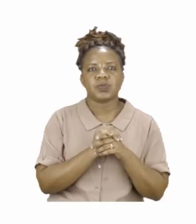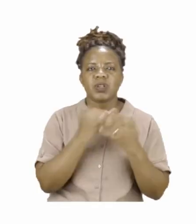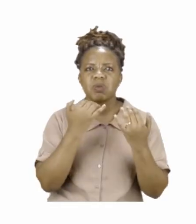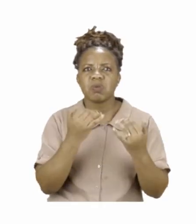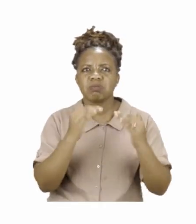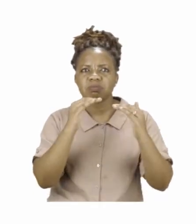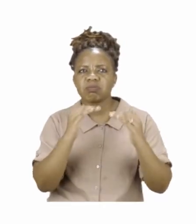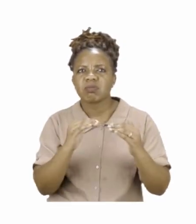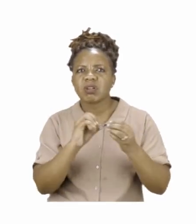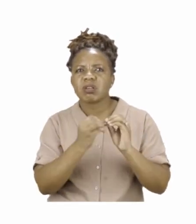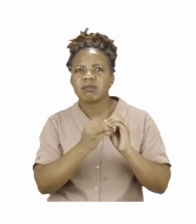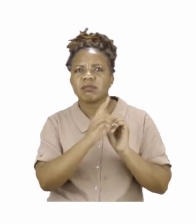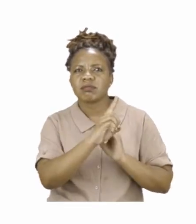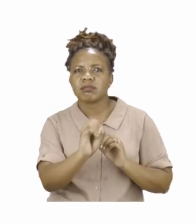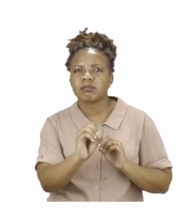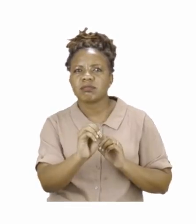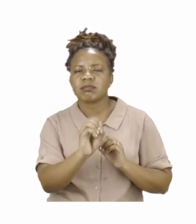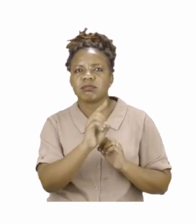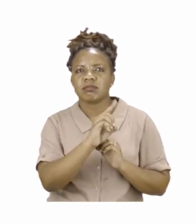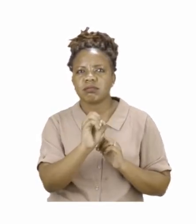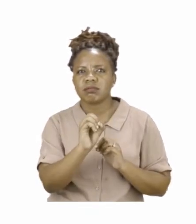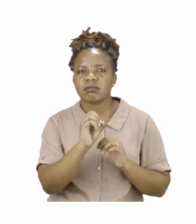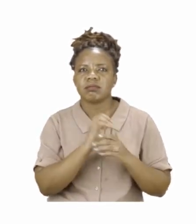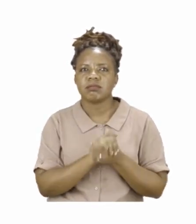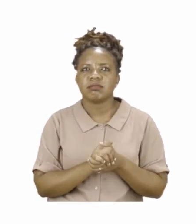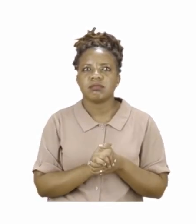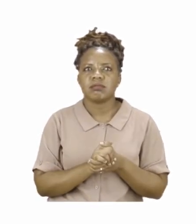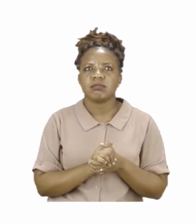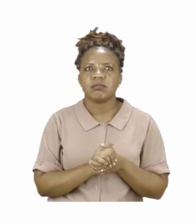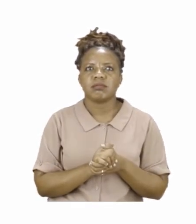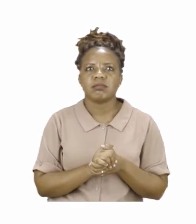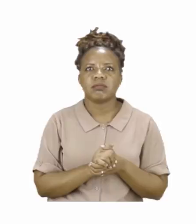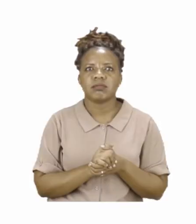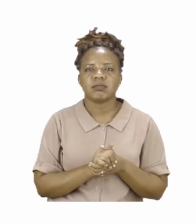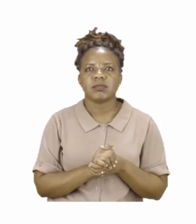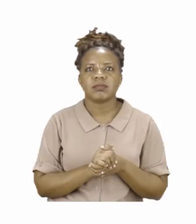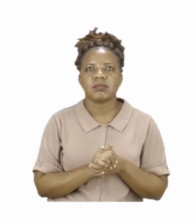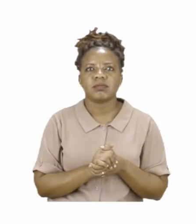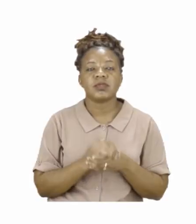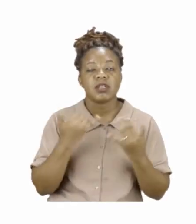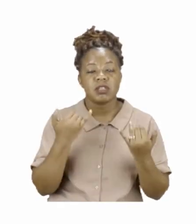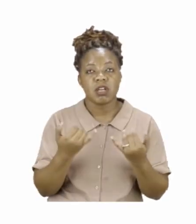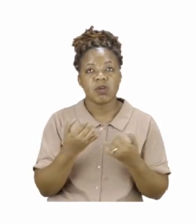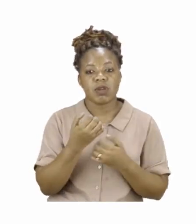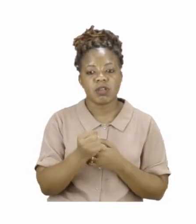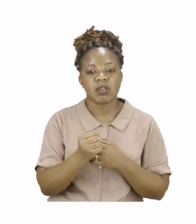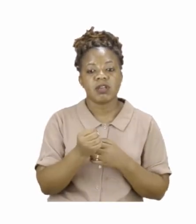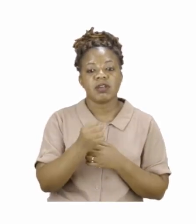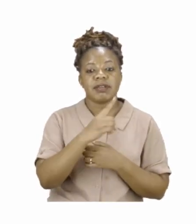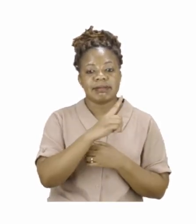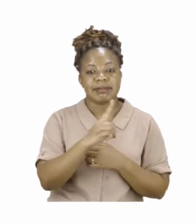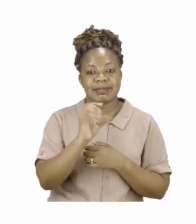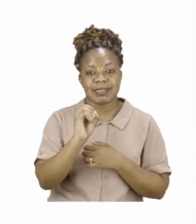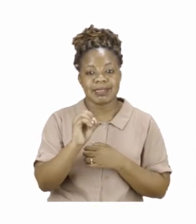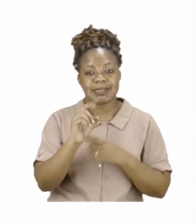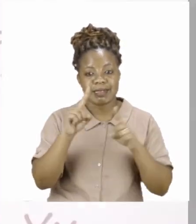together. So first we need to find our counters. So we're going to count our counters on the